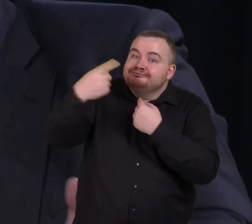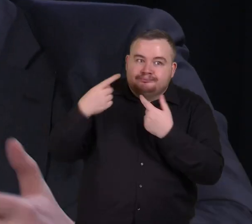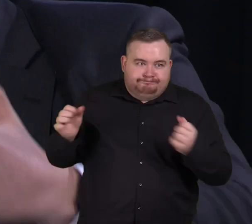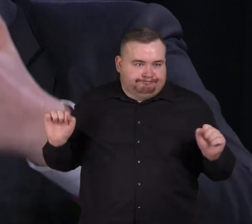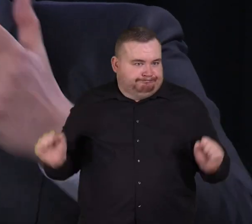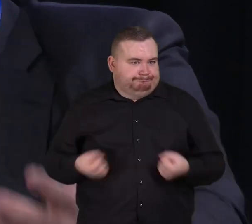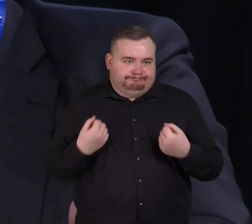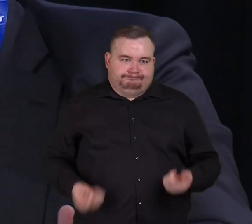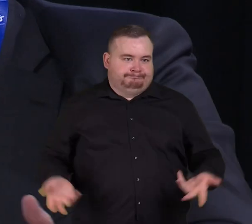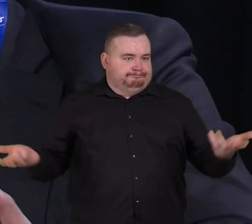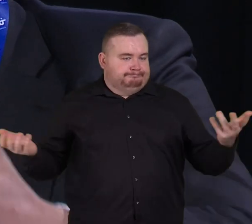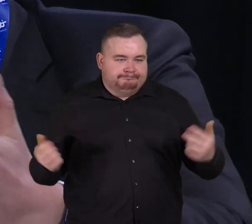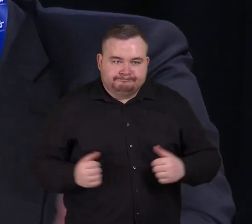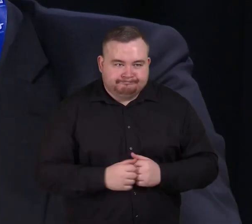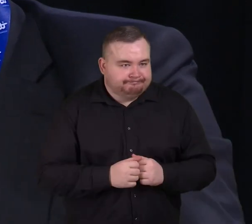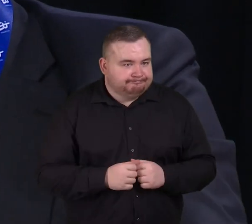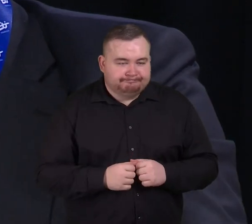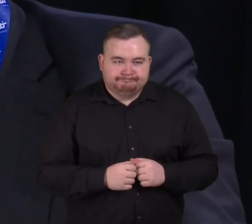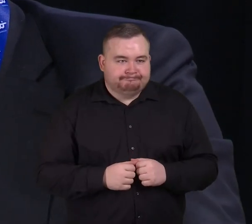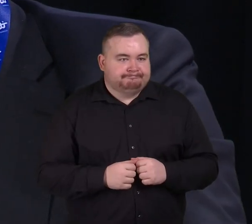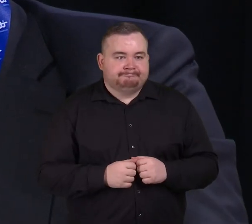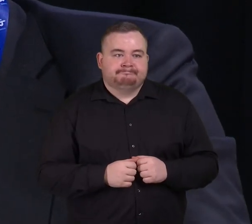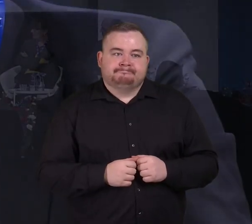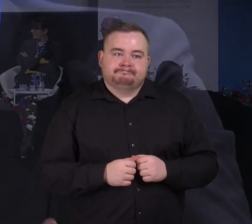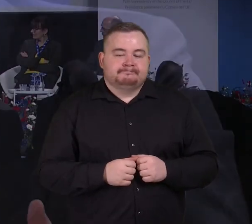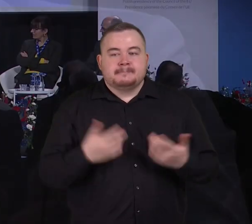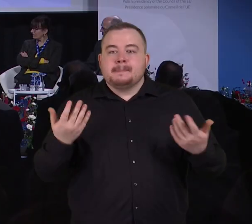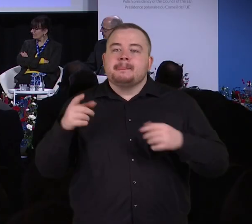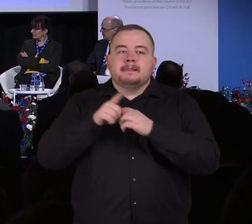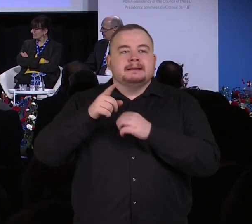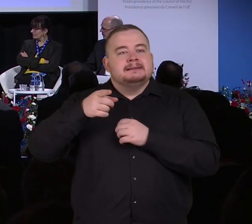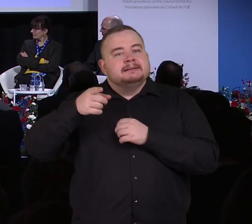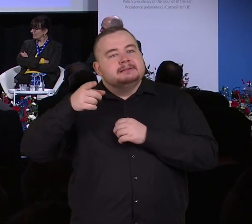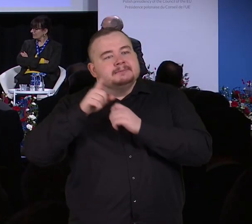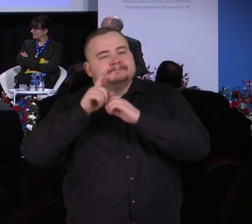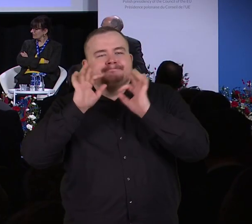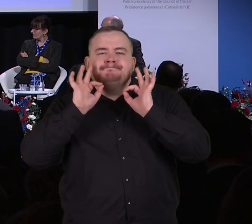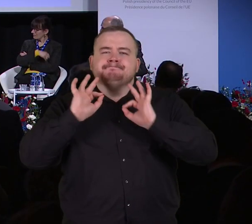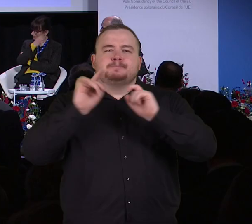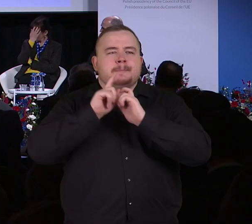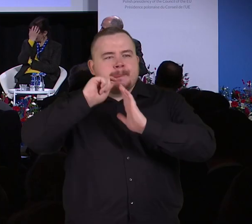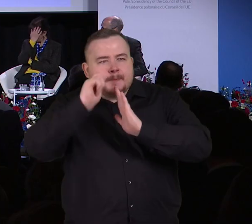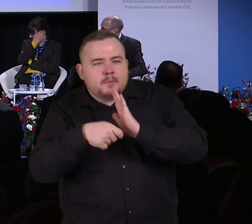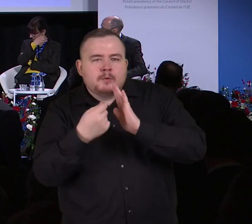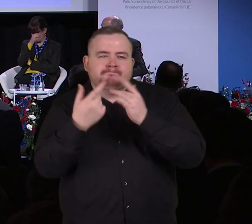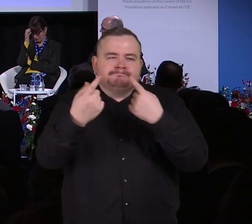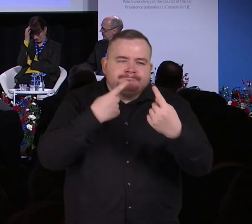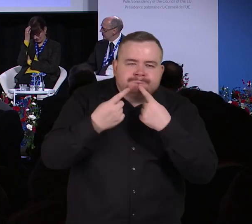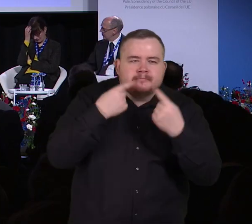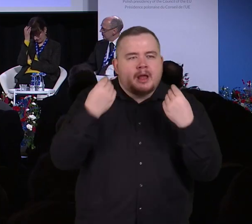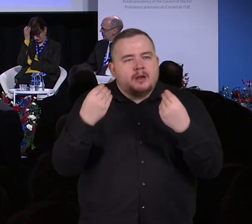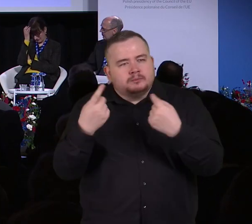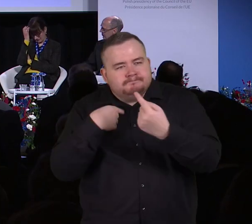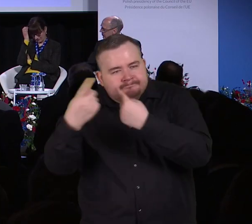get the project, to plan the project, to implement the project. And this is something where we need to build capacity. The other